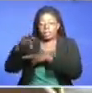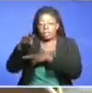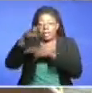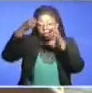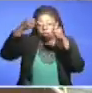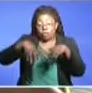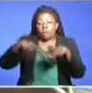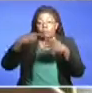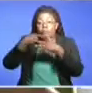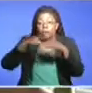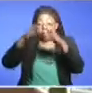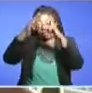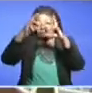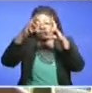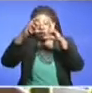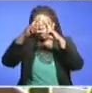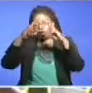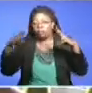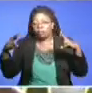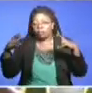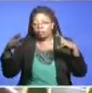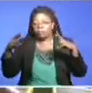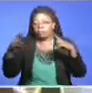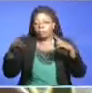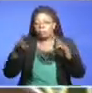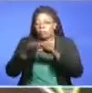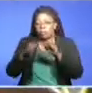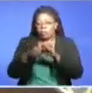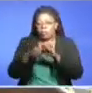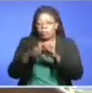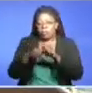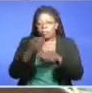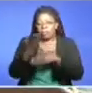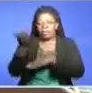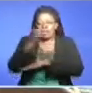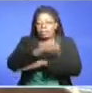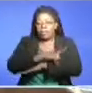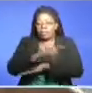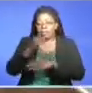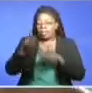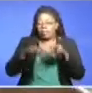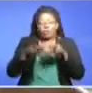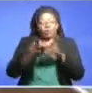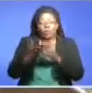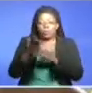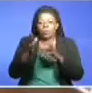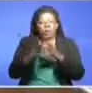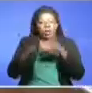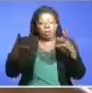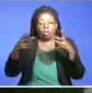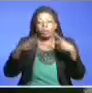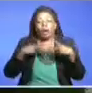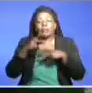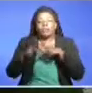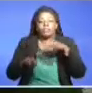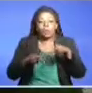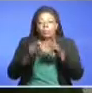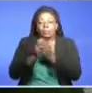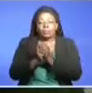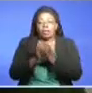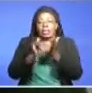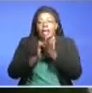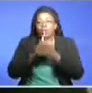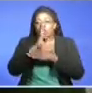ceilings. So, you know. These days, people are going through a lot who have this problem. That